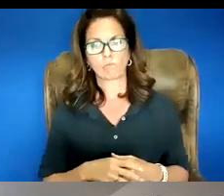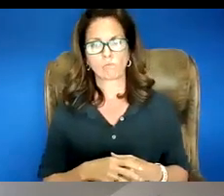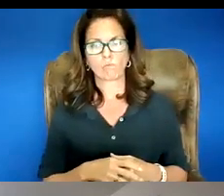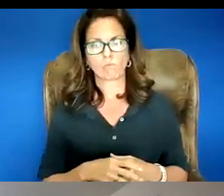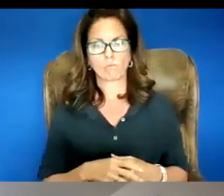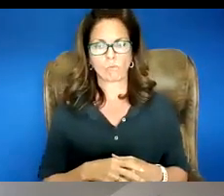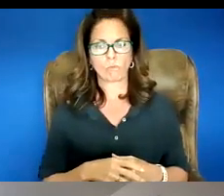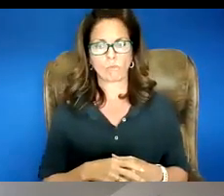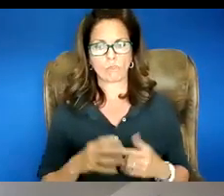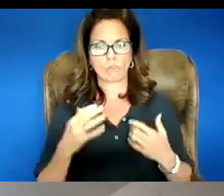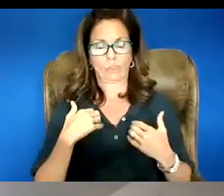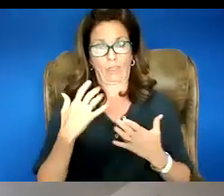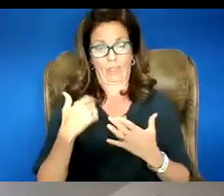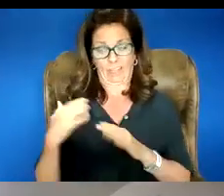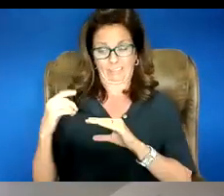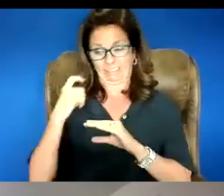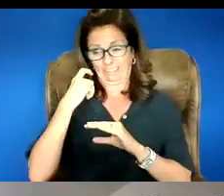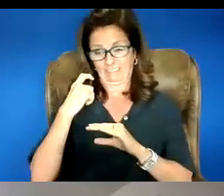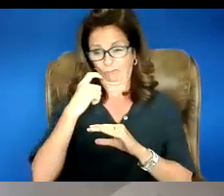new to the state, about a year now,